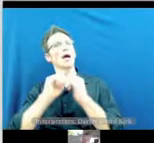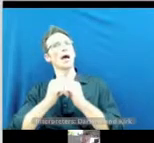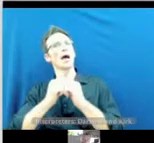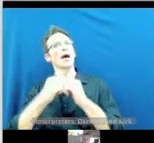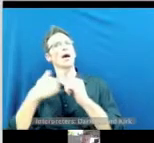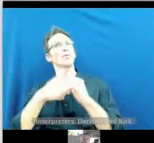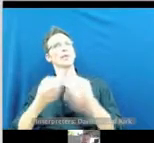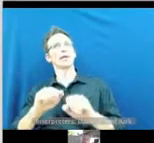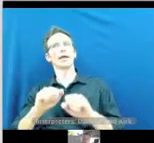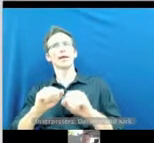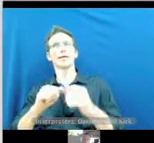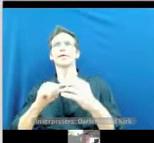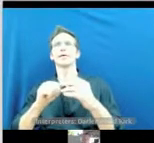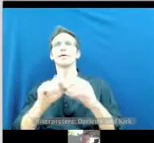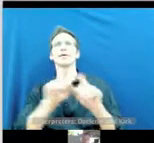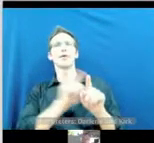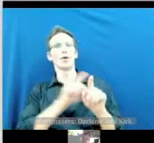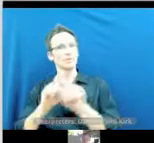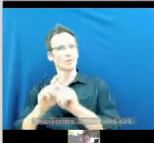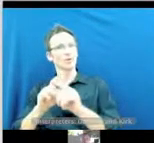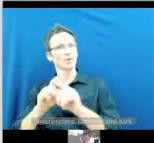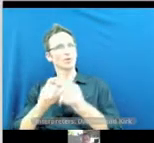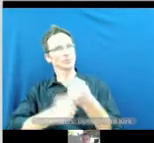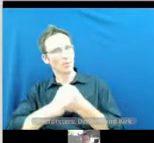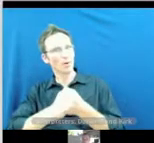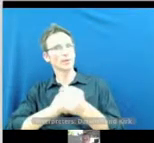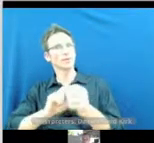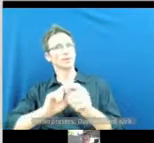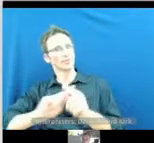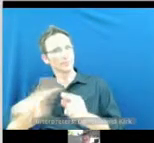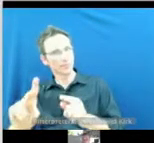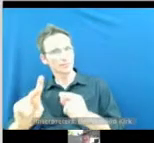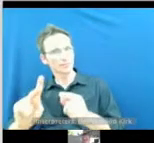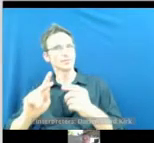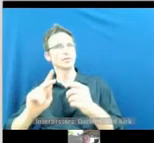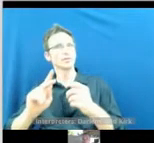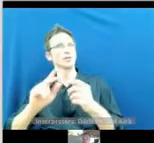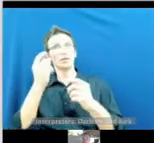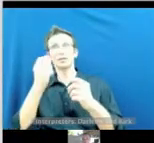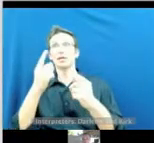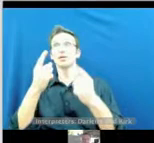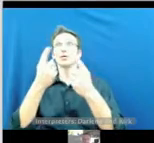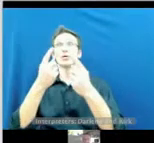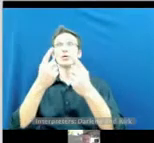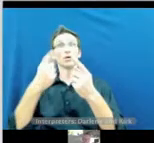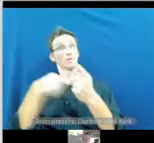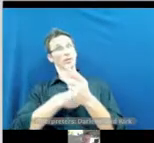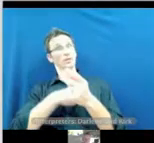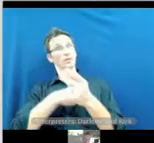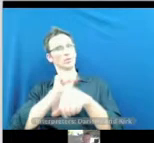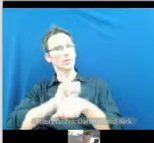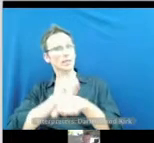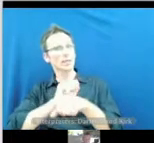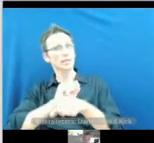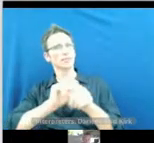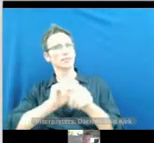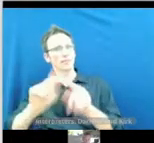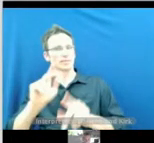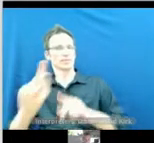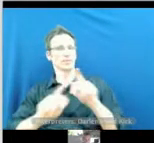supportive in terms of a field. This is working professionals. We are working as working